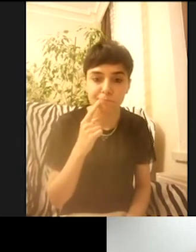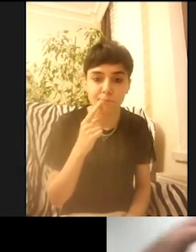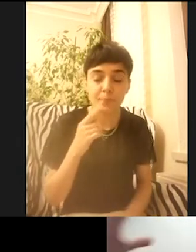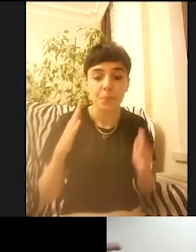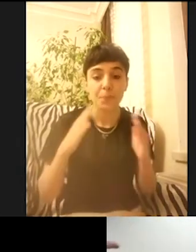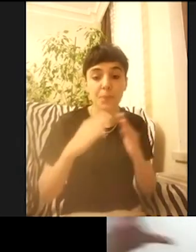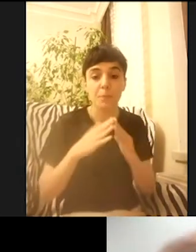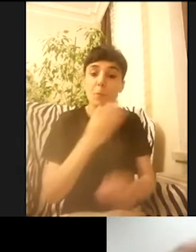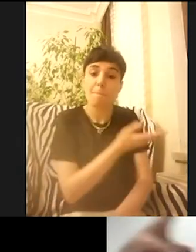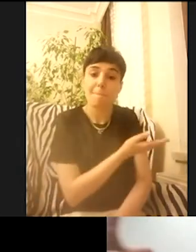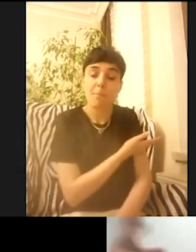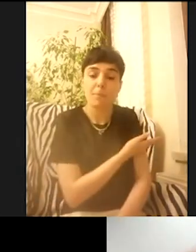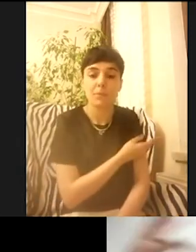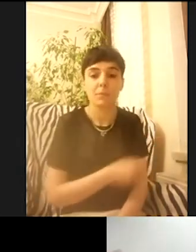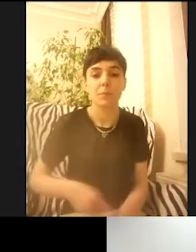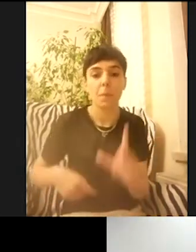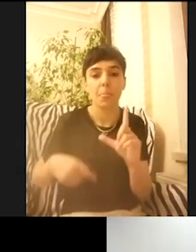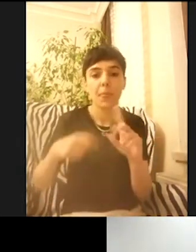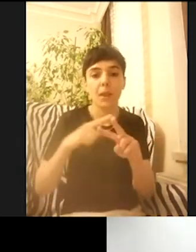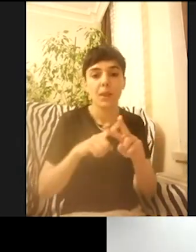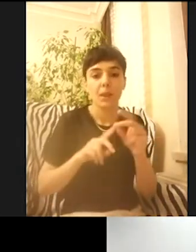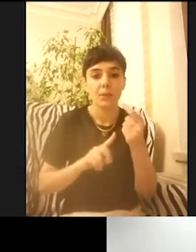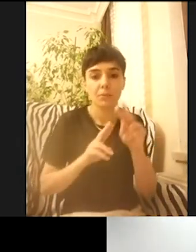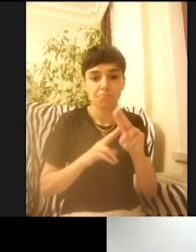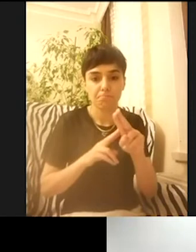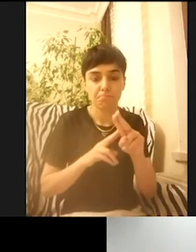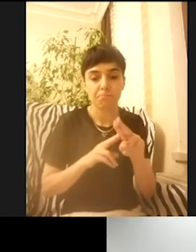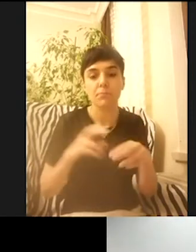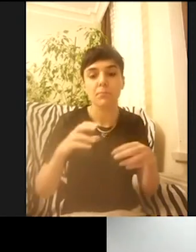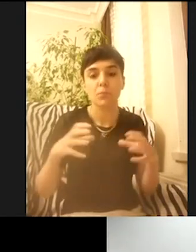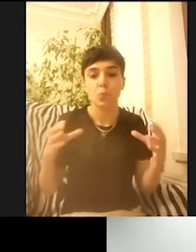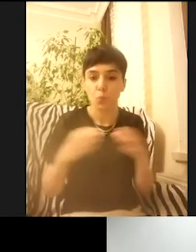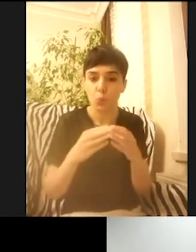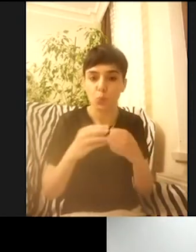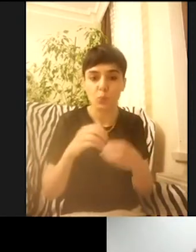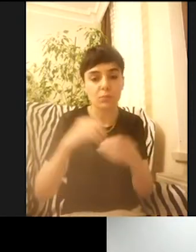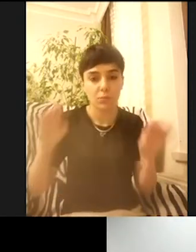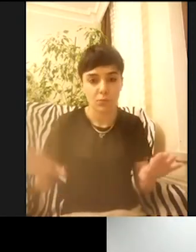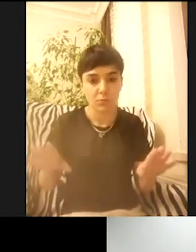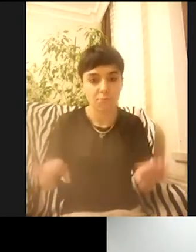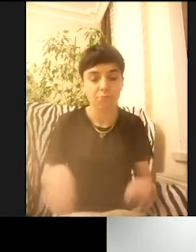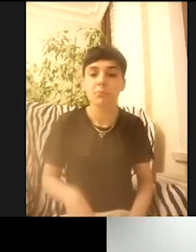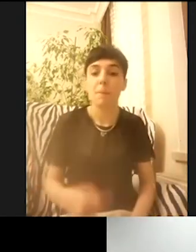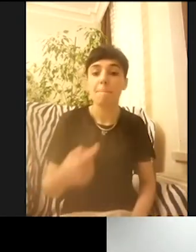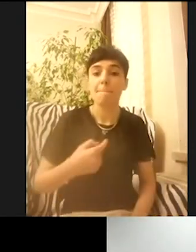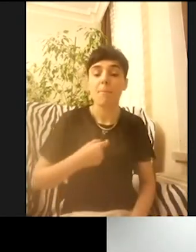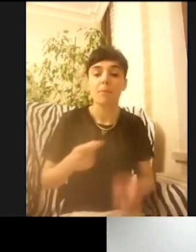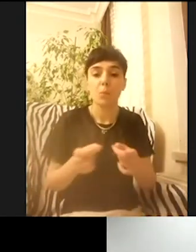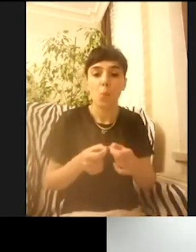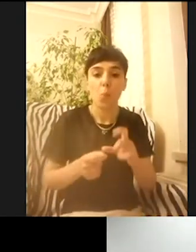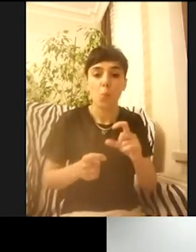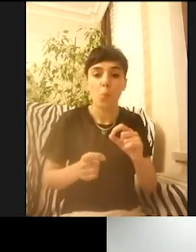so I'm conflicted with so many thoughts right now. Even by saying this, I'm also thinking about the local context